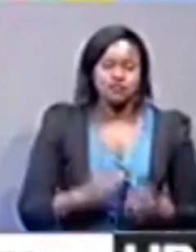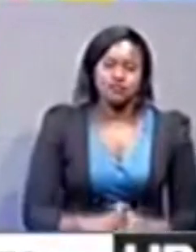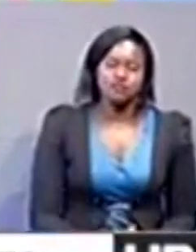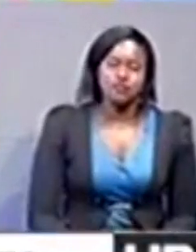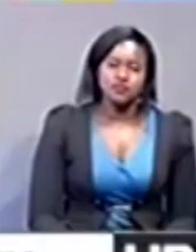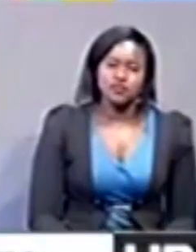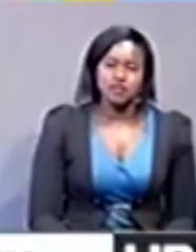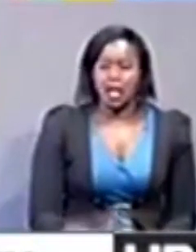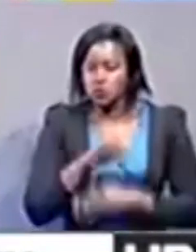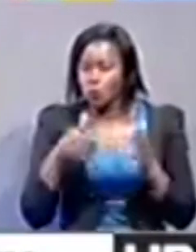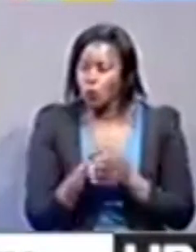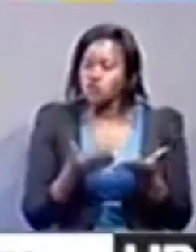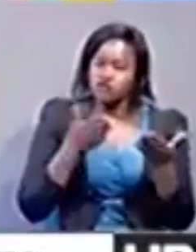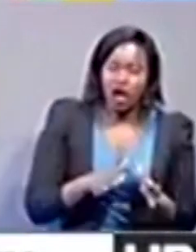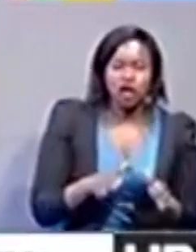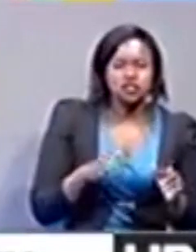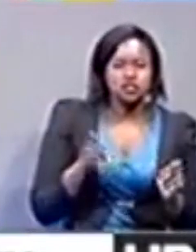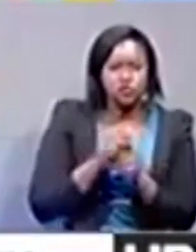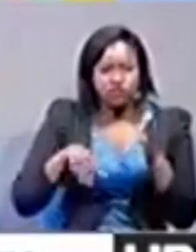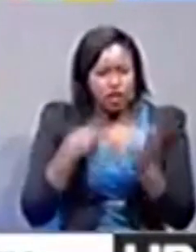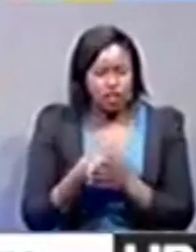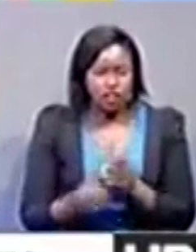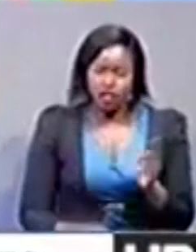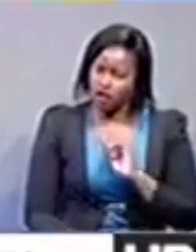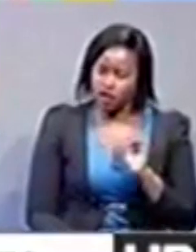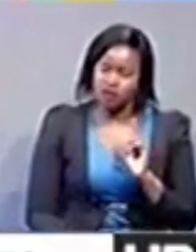That all of us die and also fail. That one is